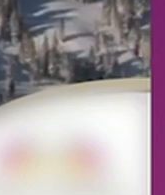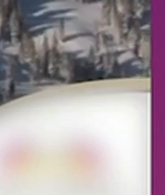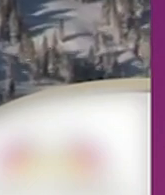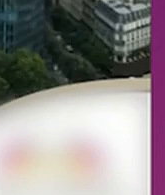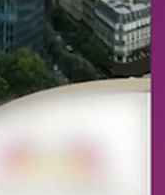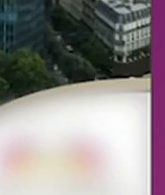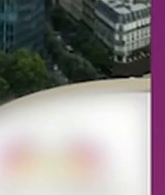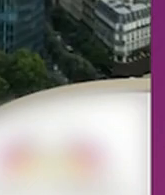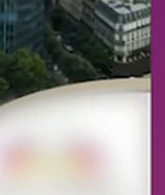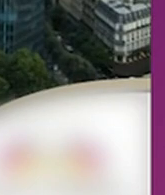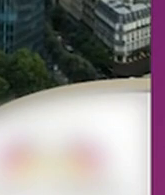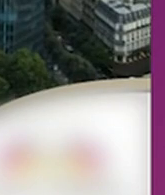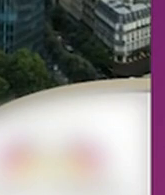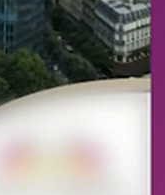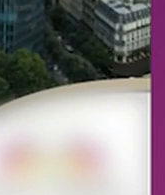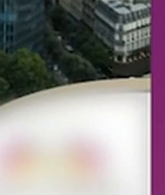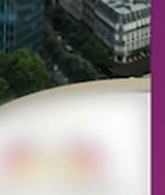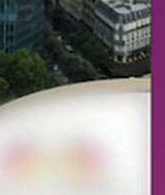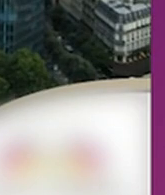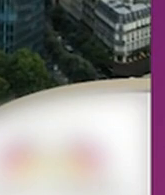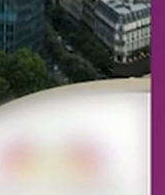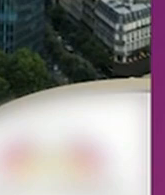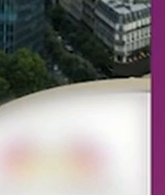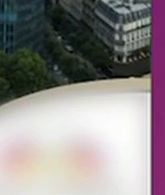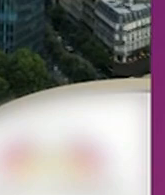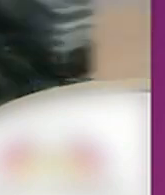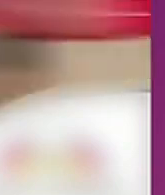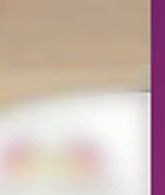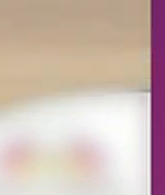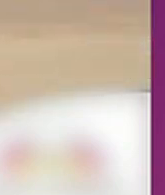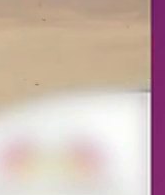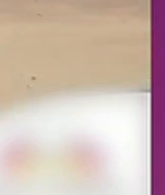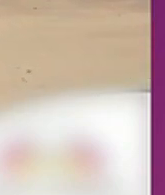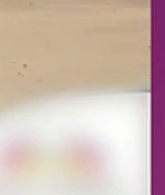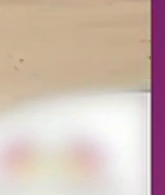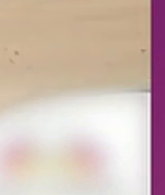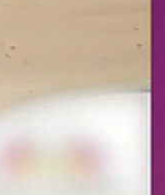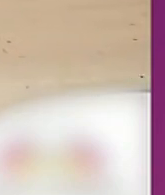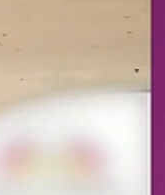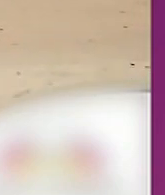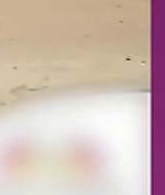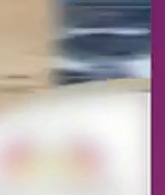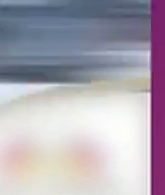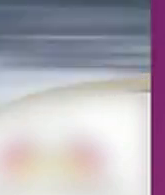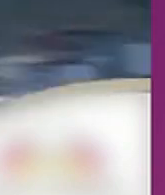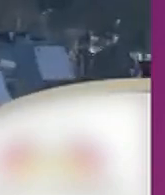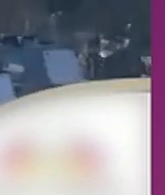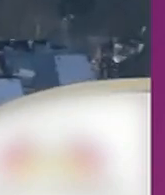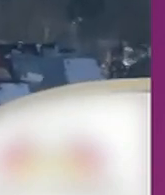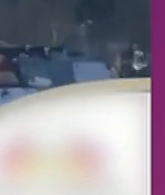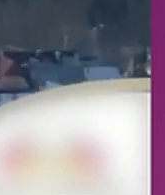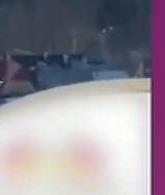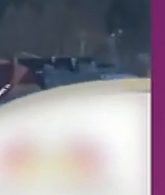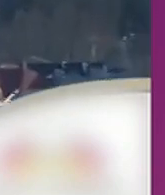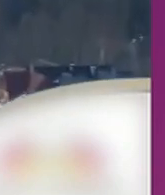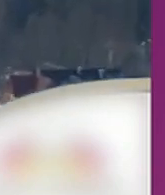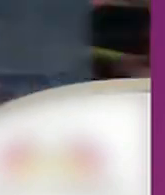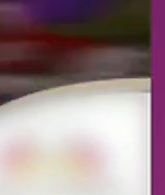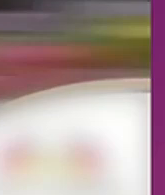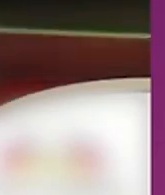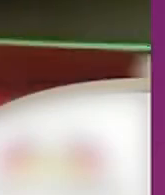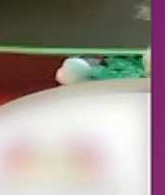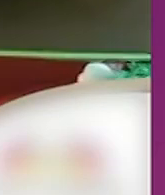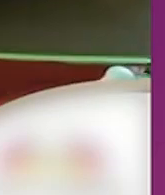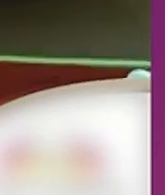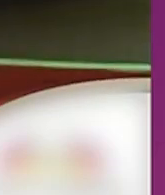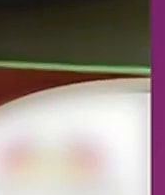winter? Or do you enjoy learning about a new culture abroad? Let's hear from three people who are having completely different